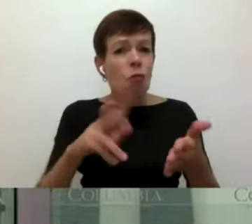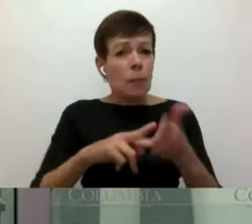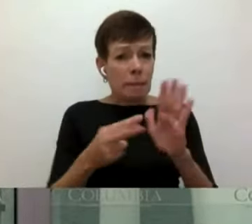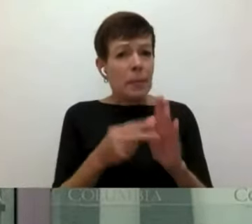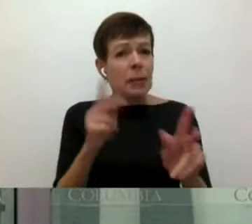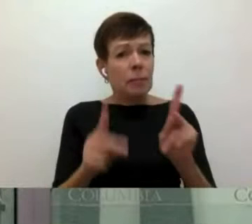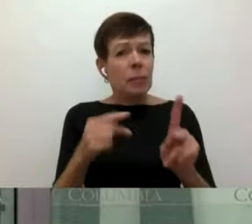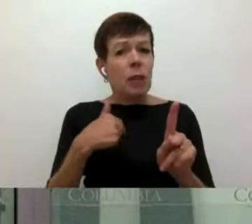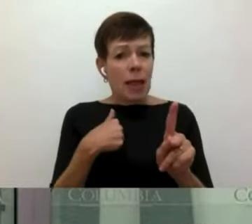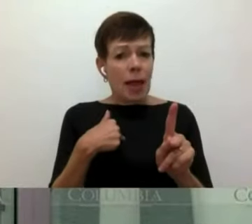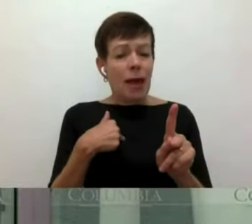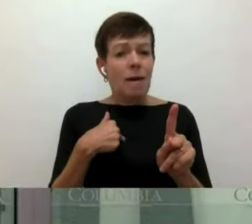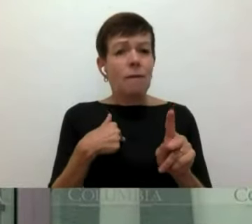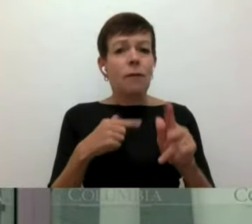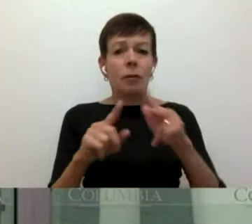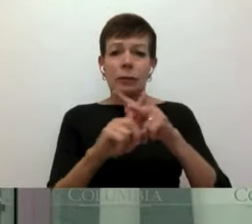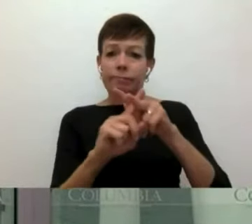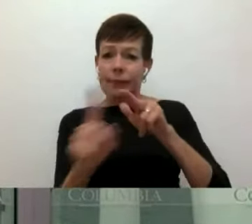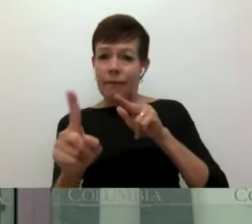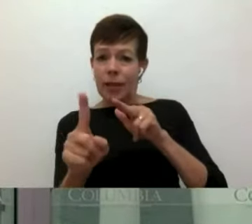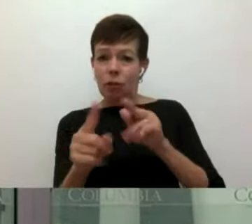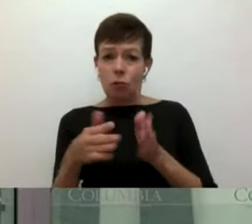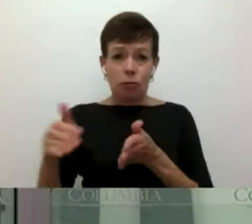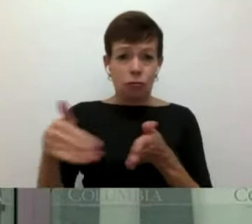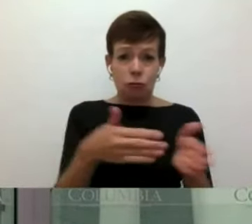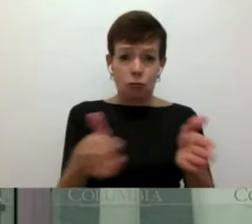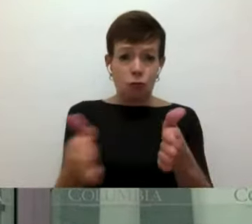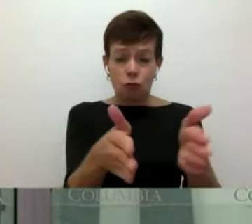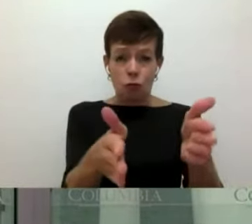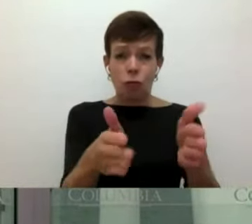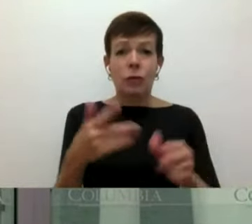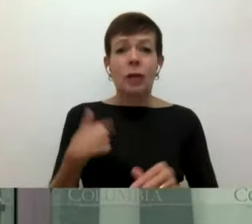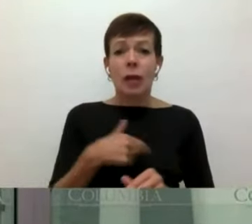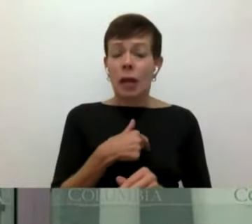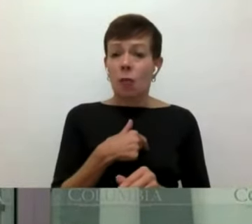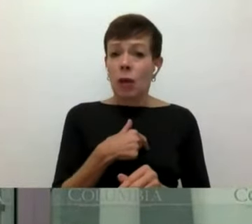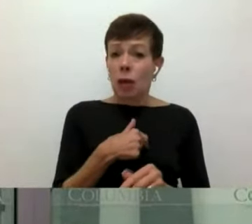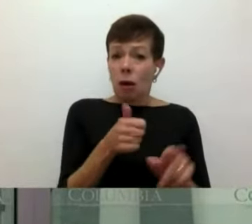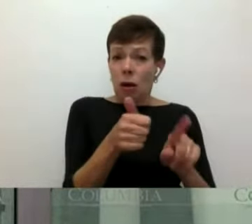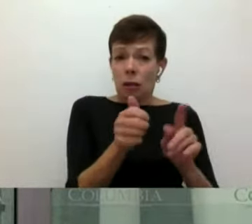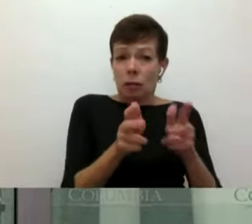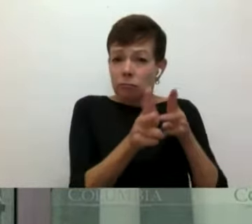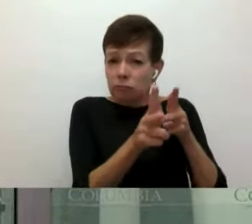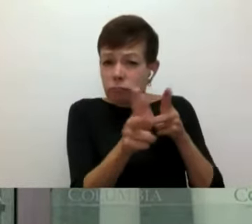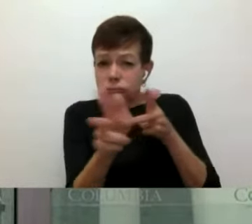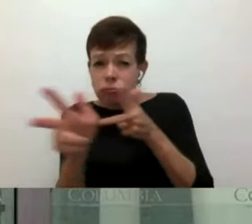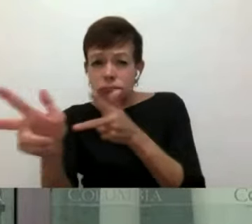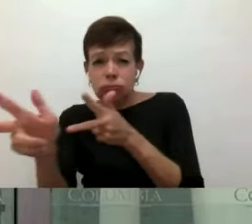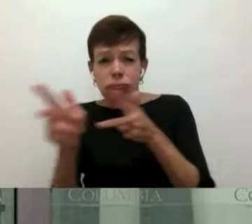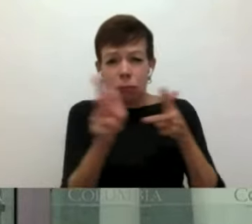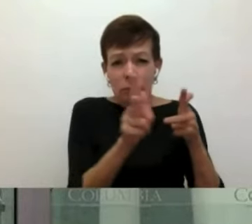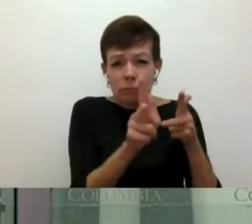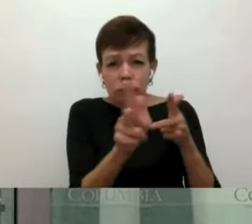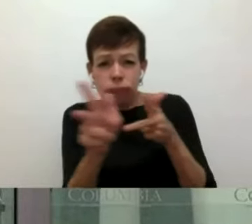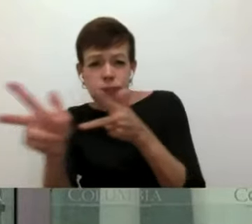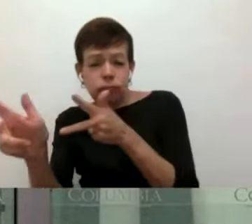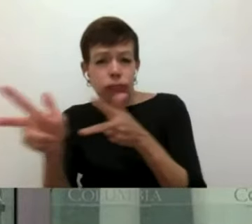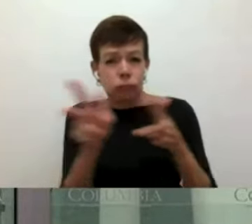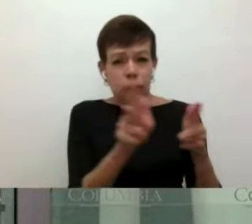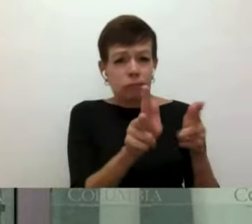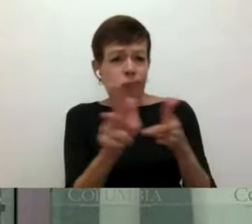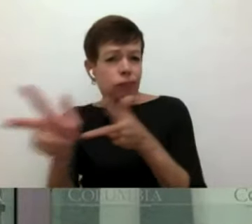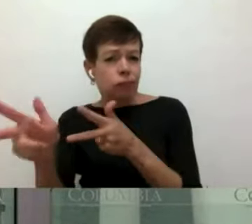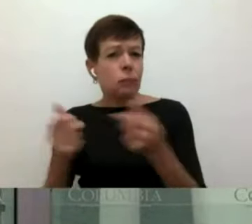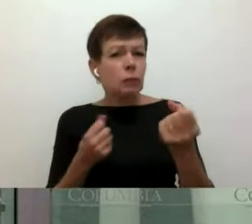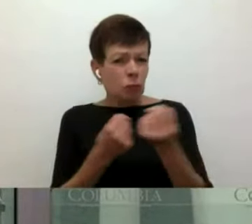Forest Service Road to ensure that people had access in and out of their community in event of an evacuation order. And we are organizing piloted